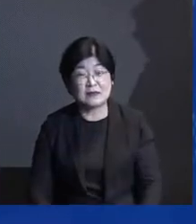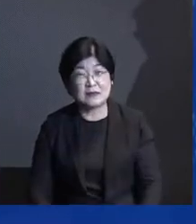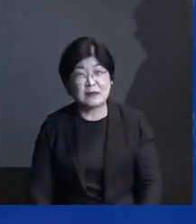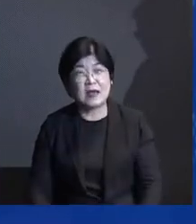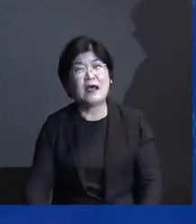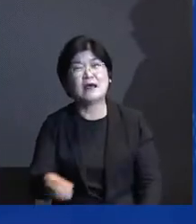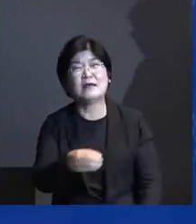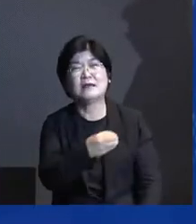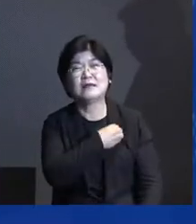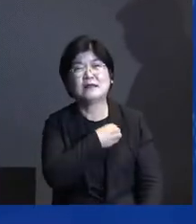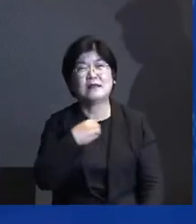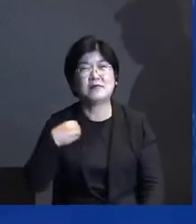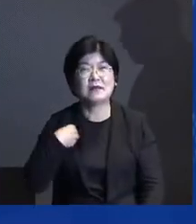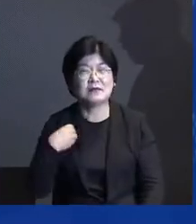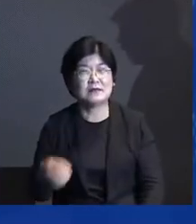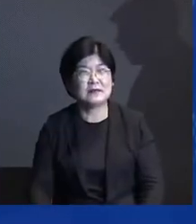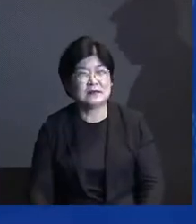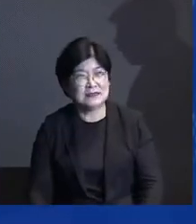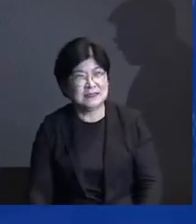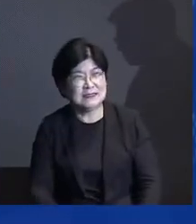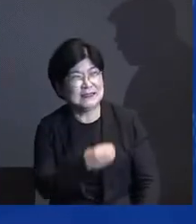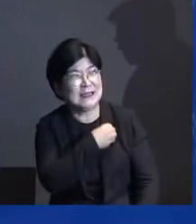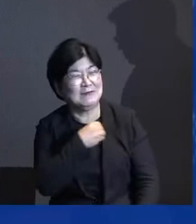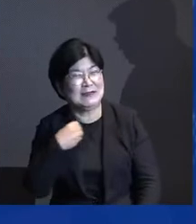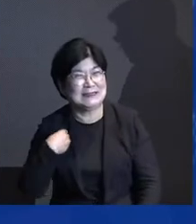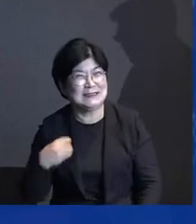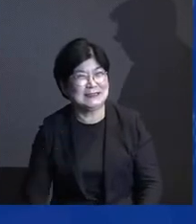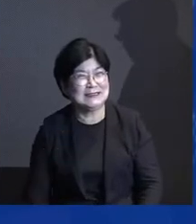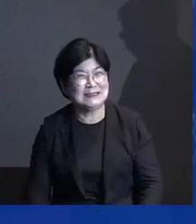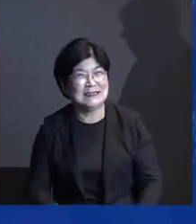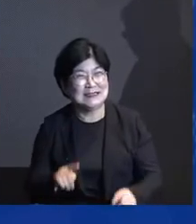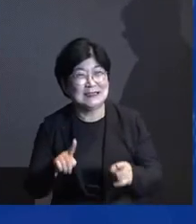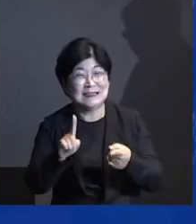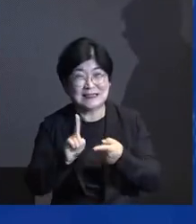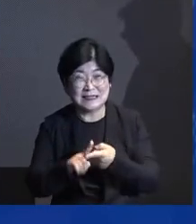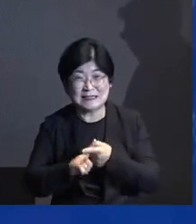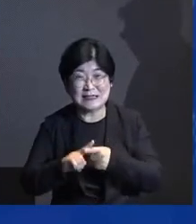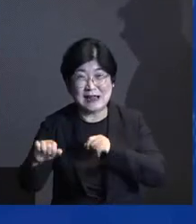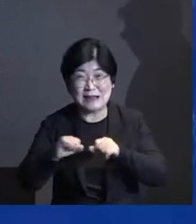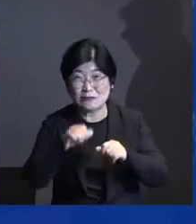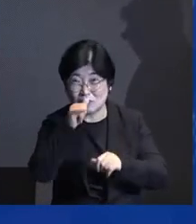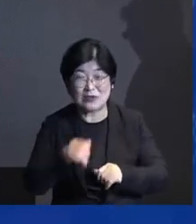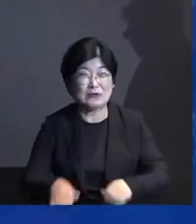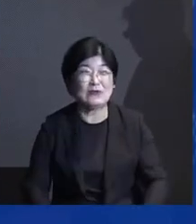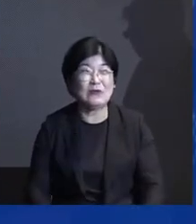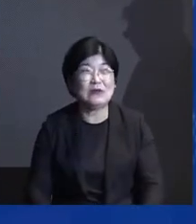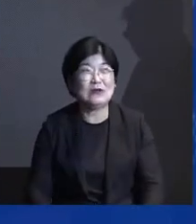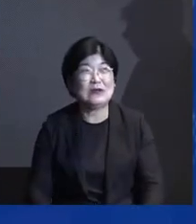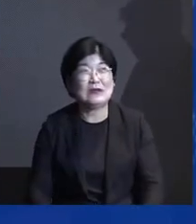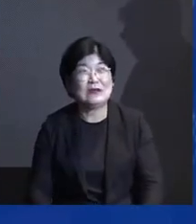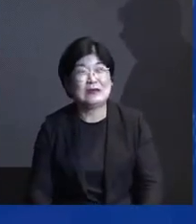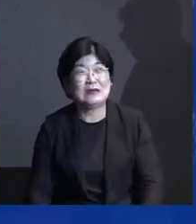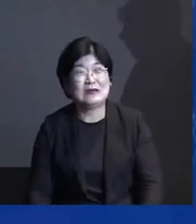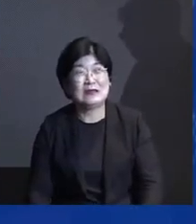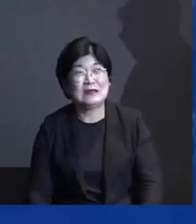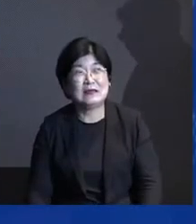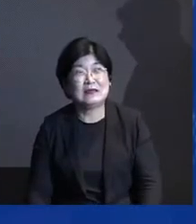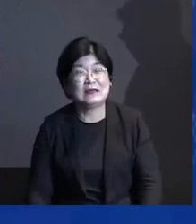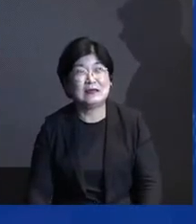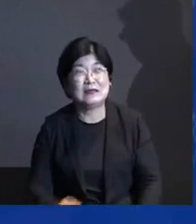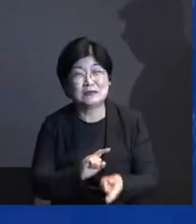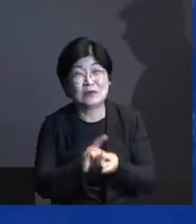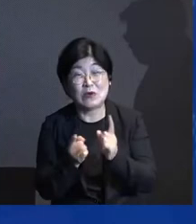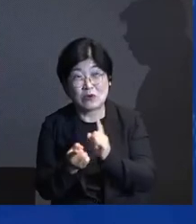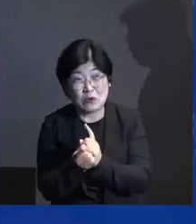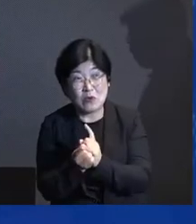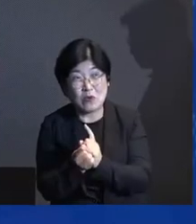at Ishinomaki City in Japan. So he has been working as a community development